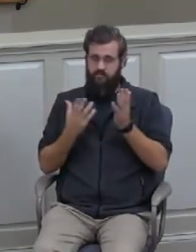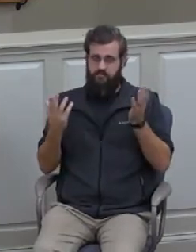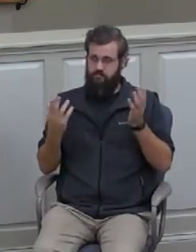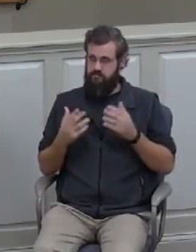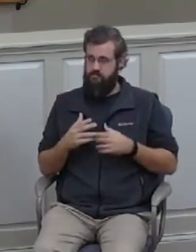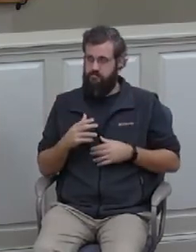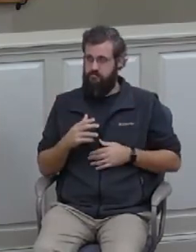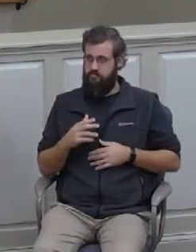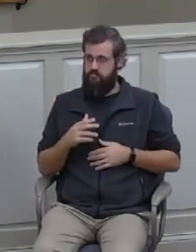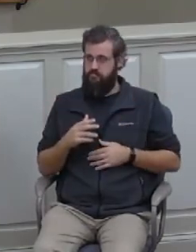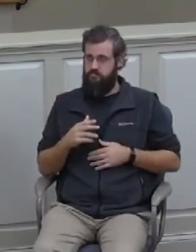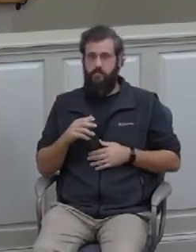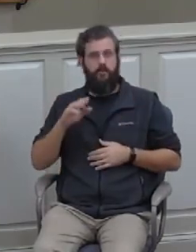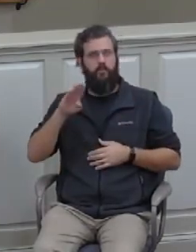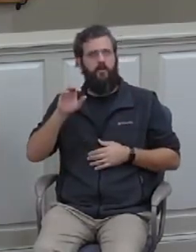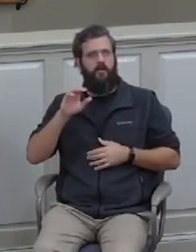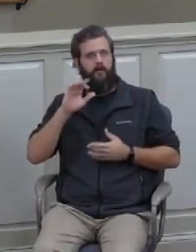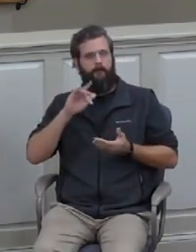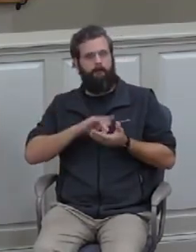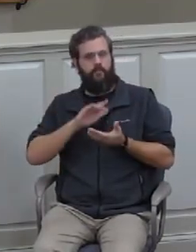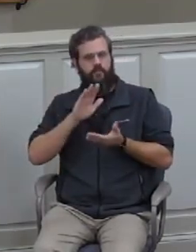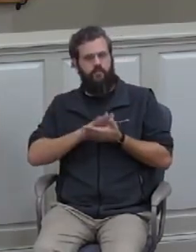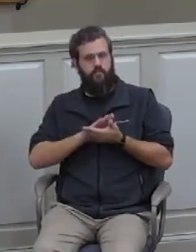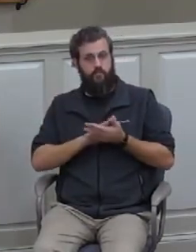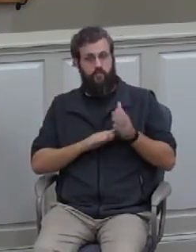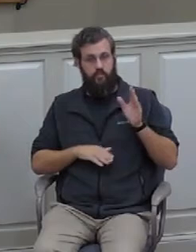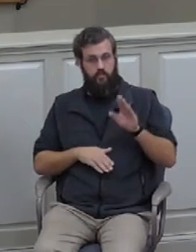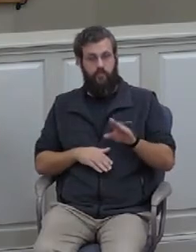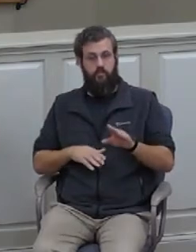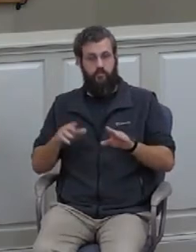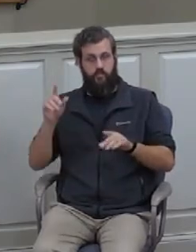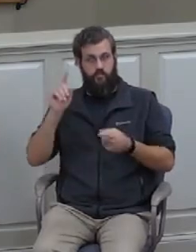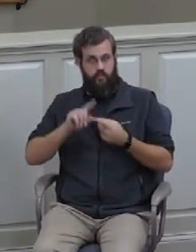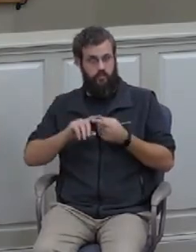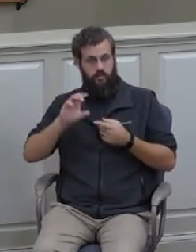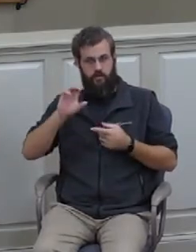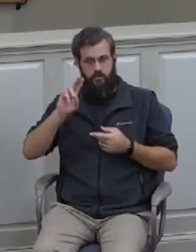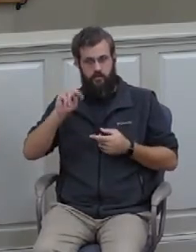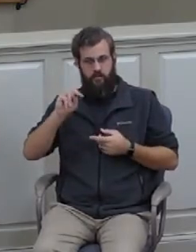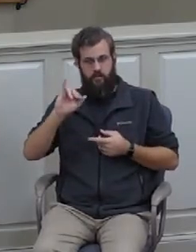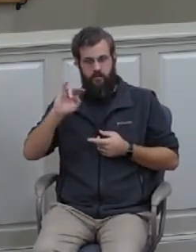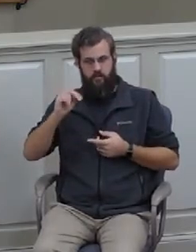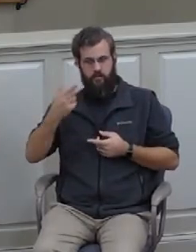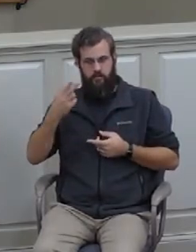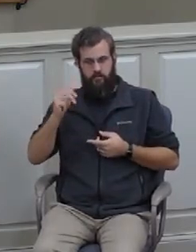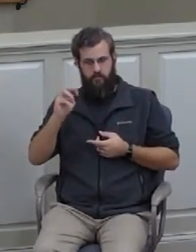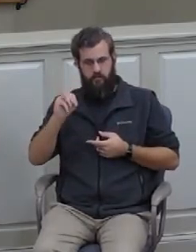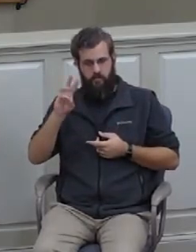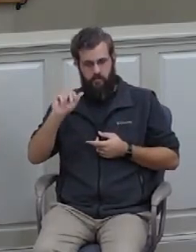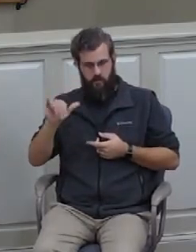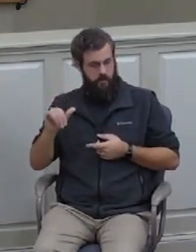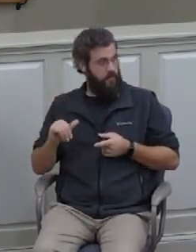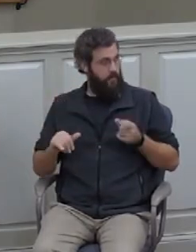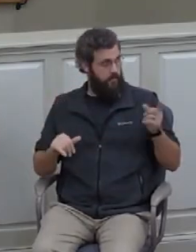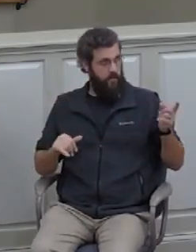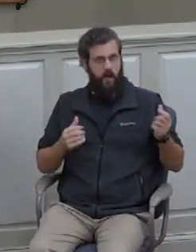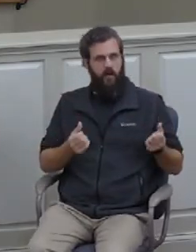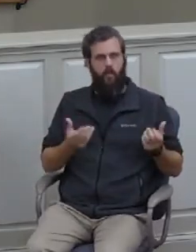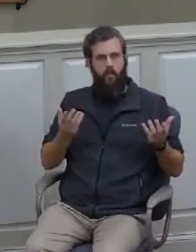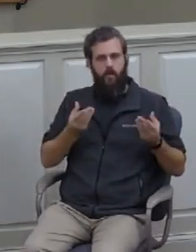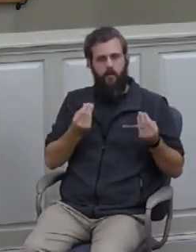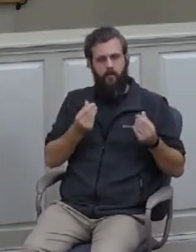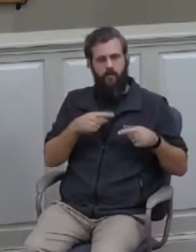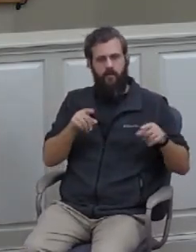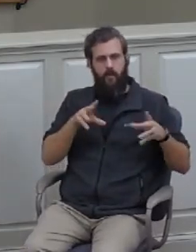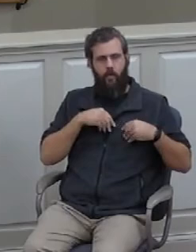Well, this is coming from the Boyle County Middle School property onto Cunningham Way. Is really not. Well, in the manner in which where they own.